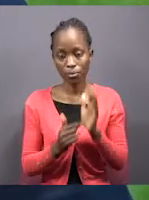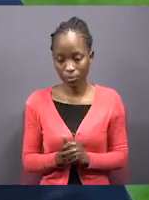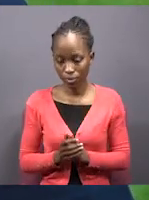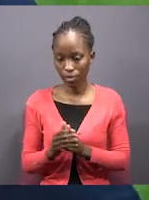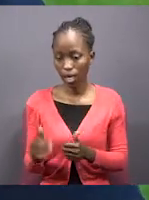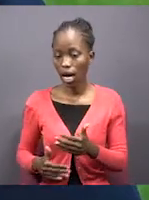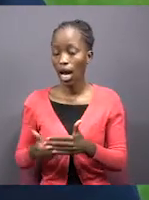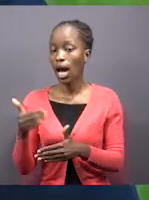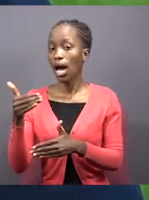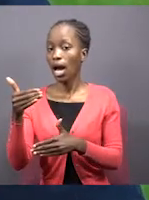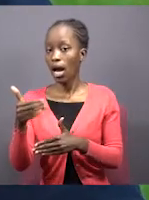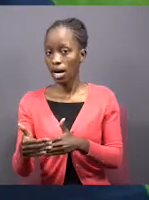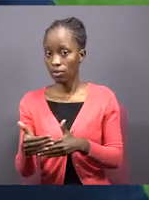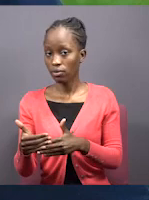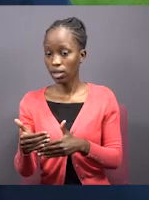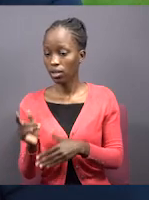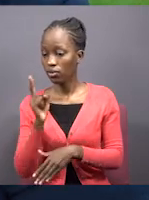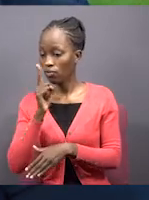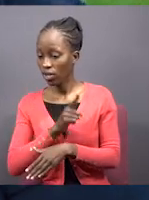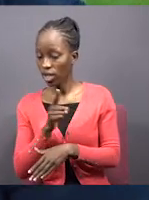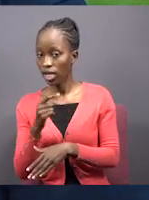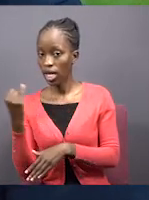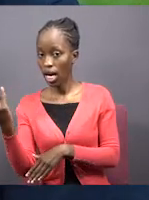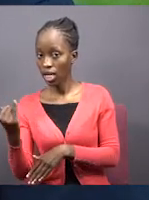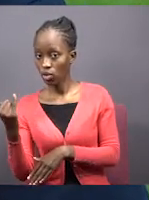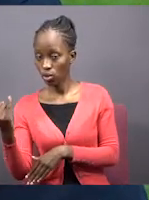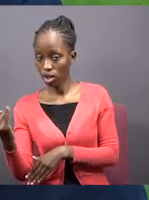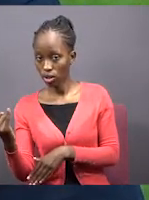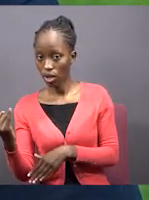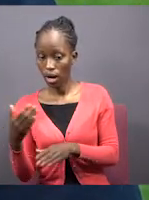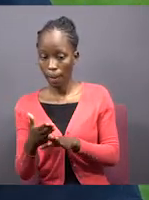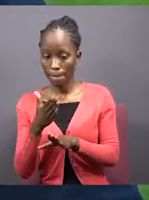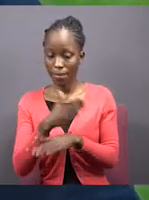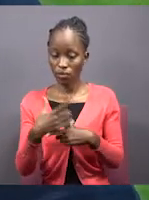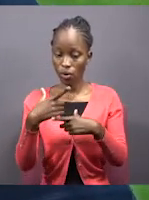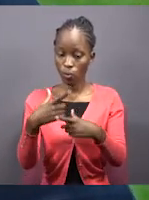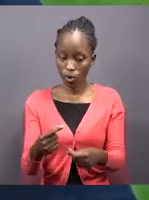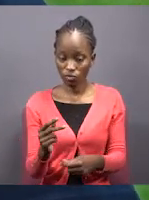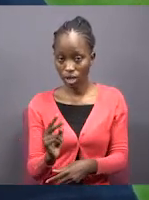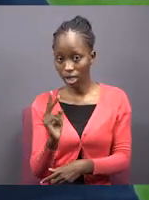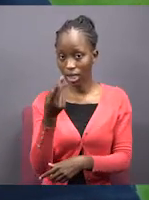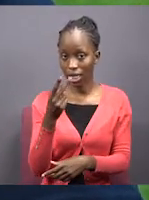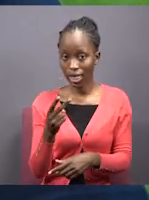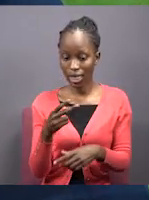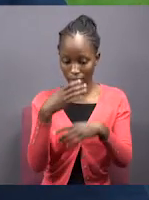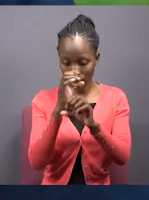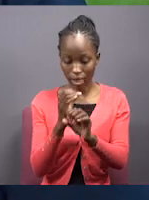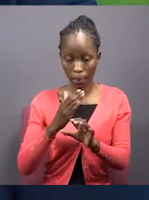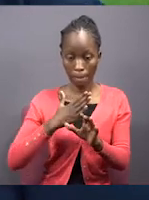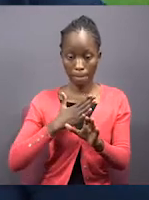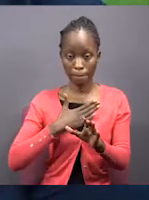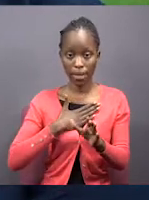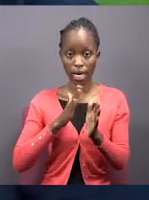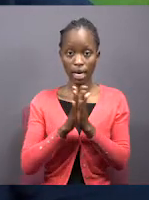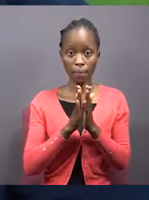we went for the final test, me and my brother, we did our end of term exams. But I